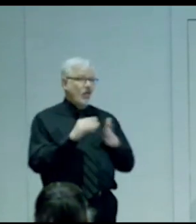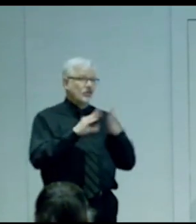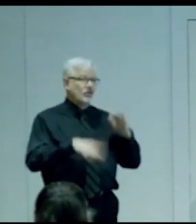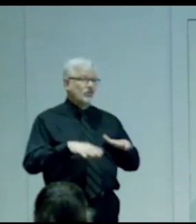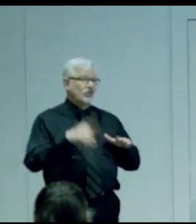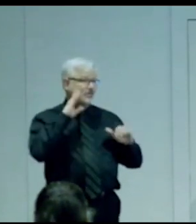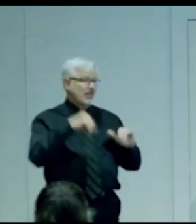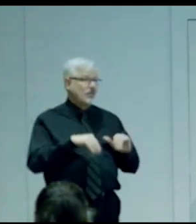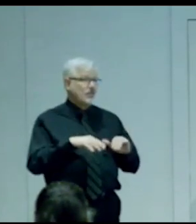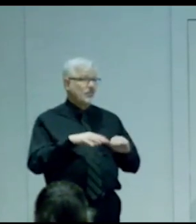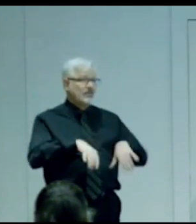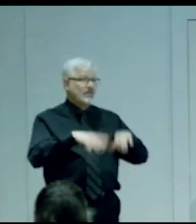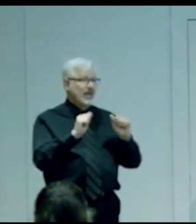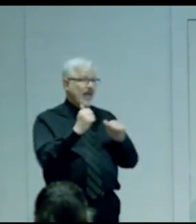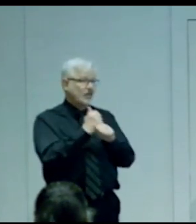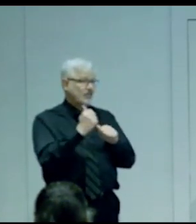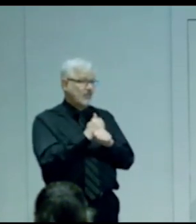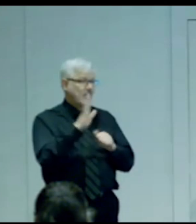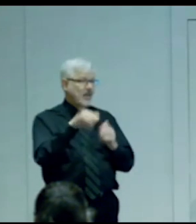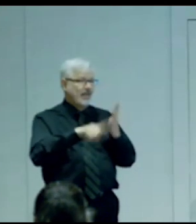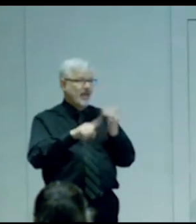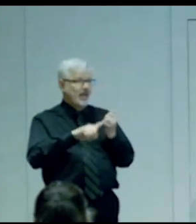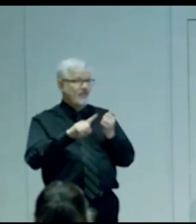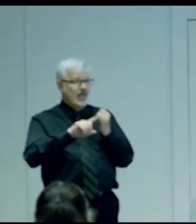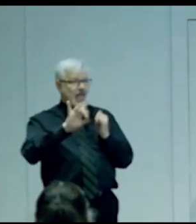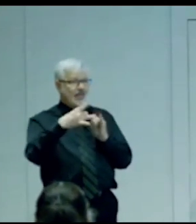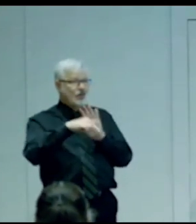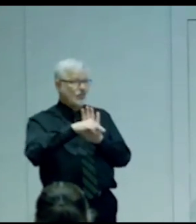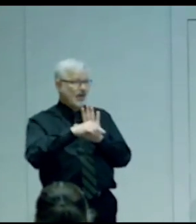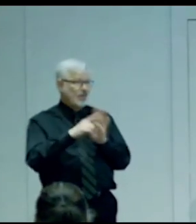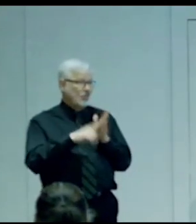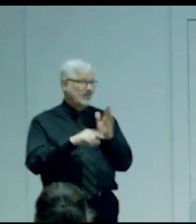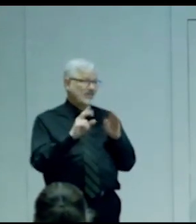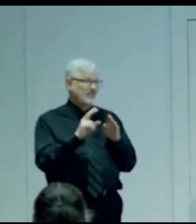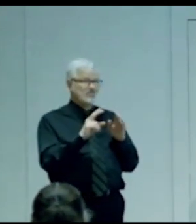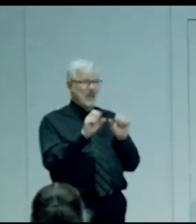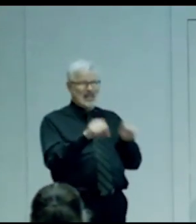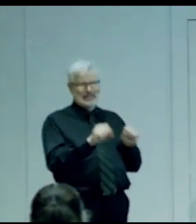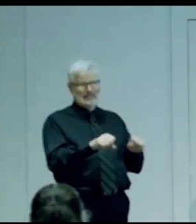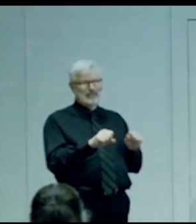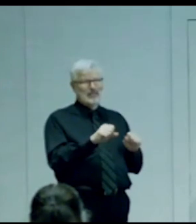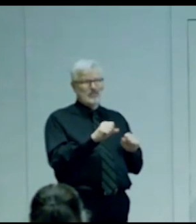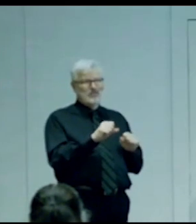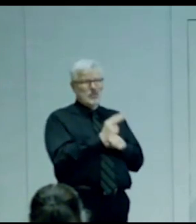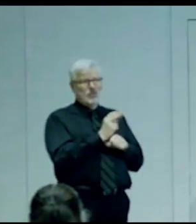us curious to talk about did they know it all of that.